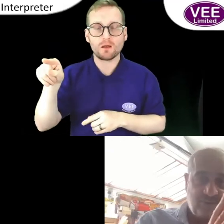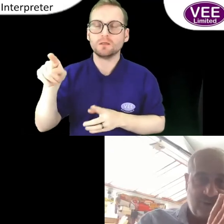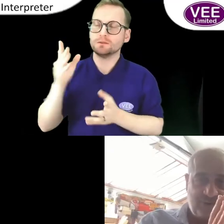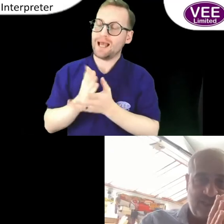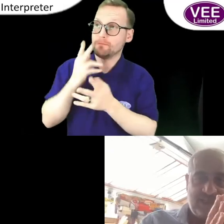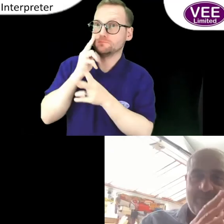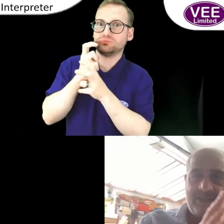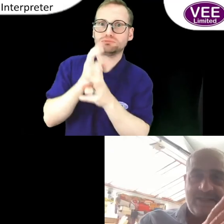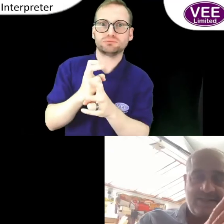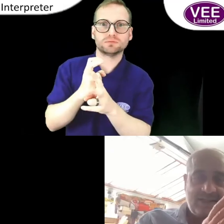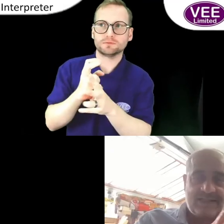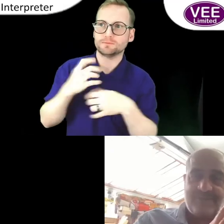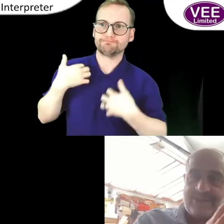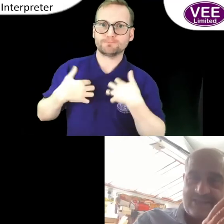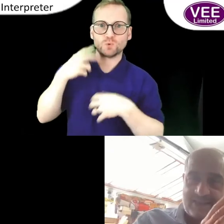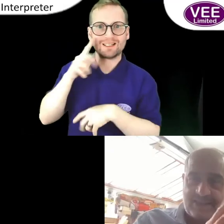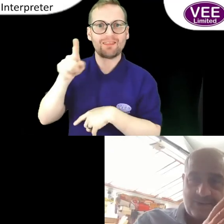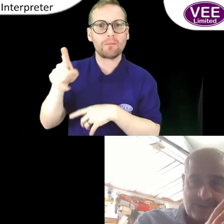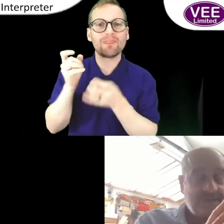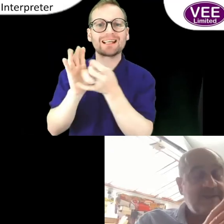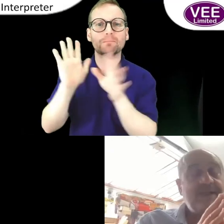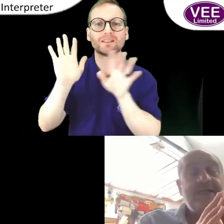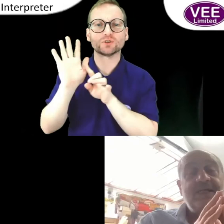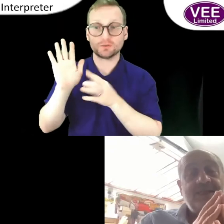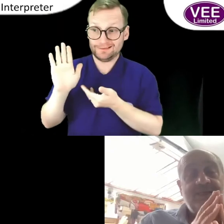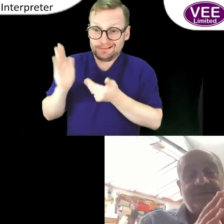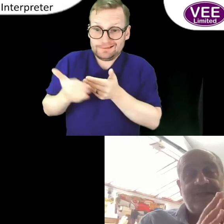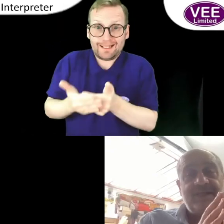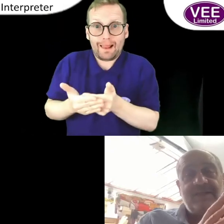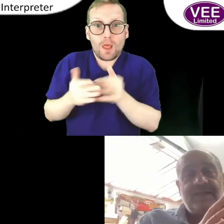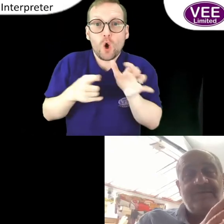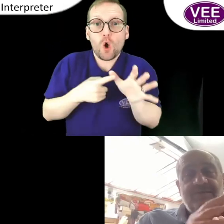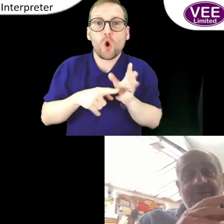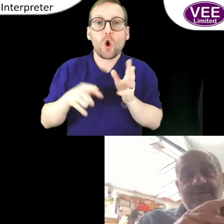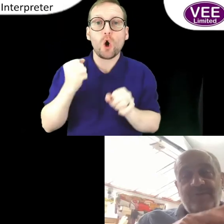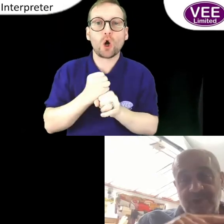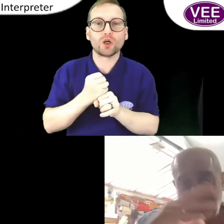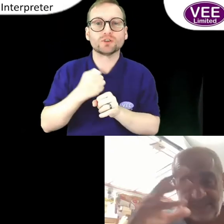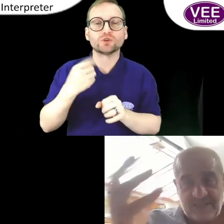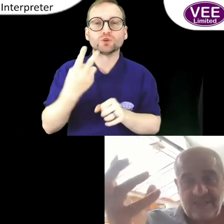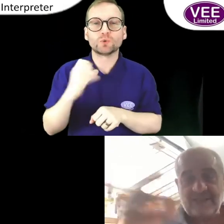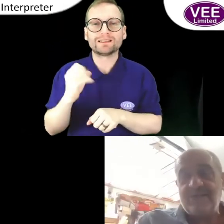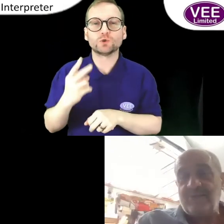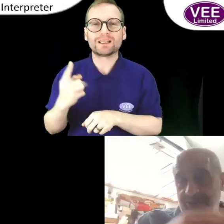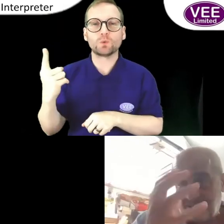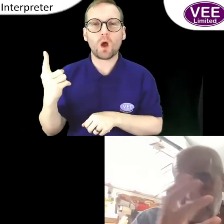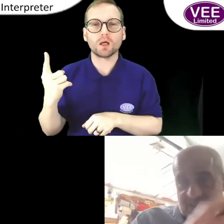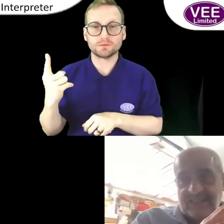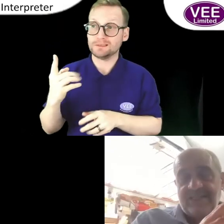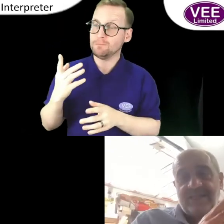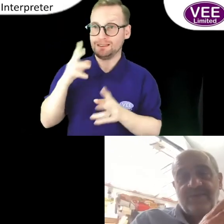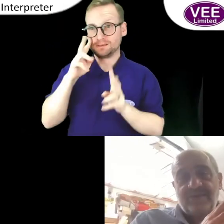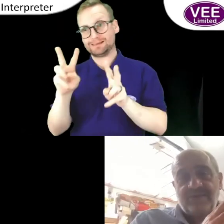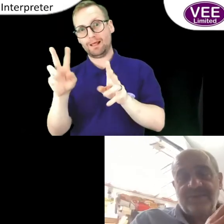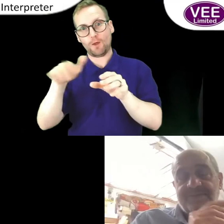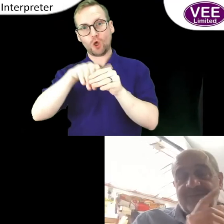looking forward to seeing them. The exhibition is until August. And I am really looking forward to see in what context